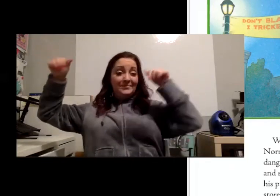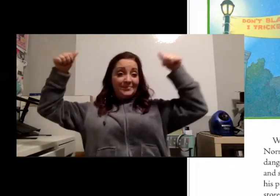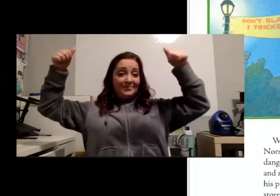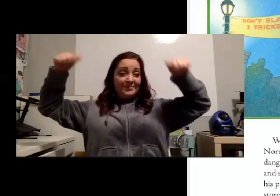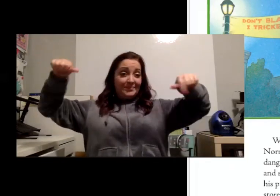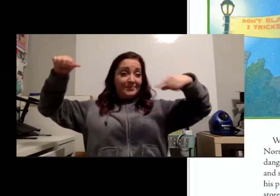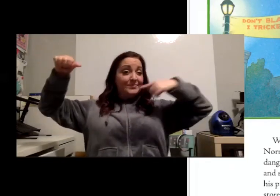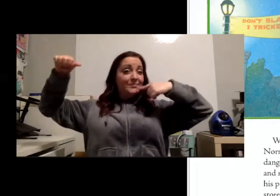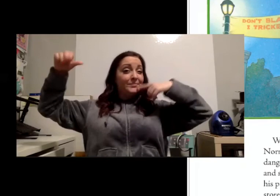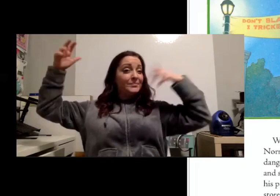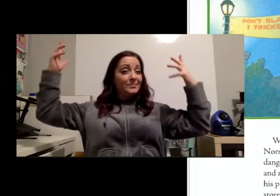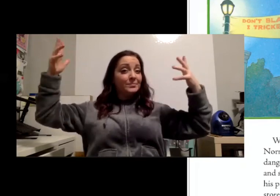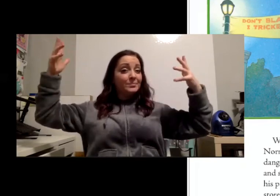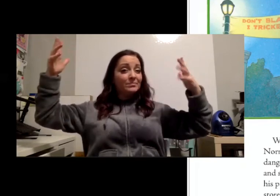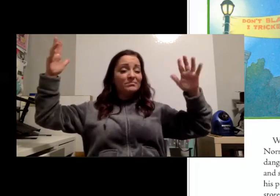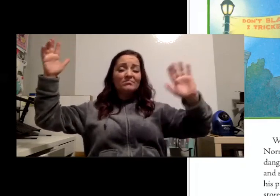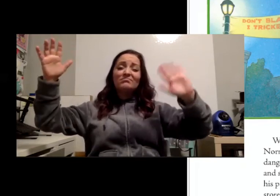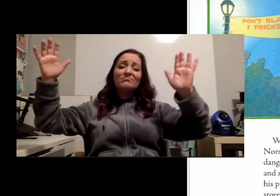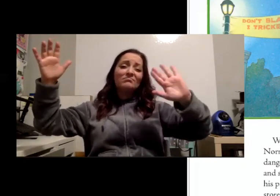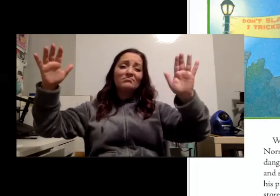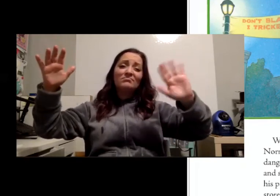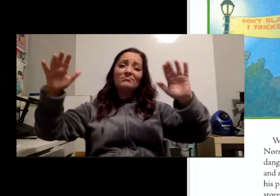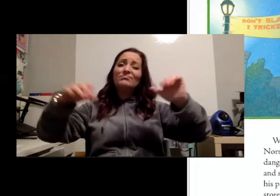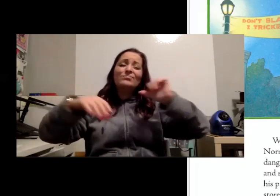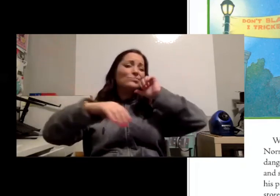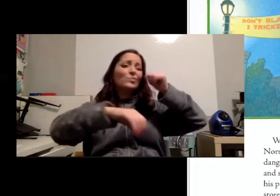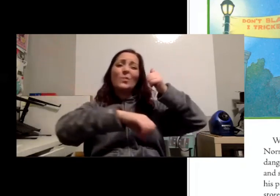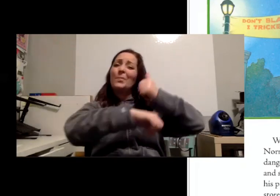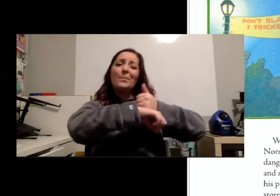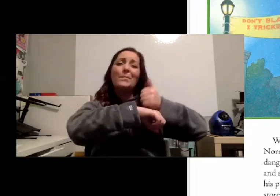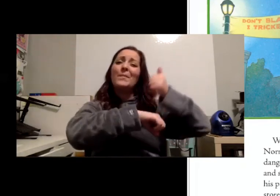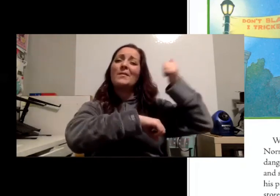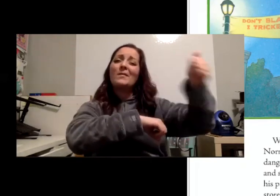The last sign, it said,